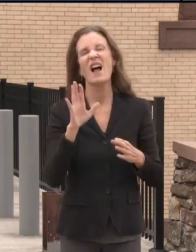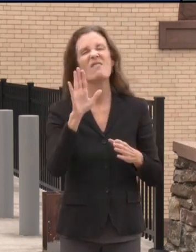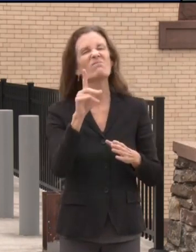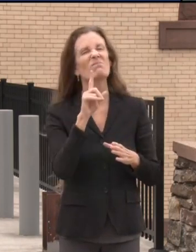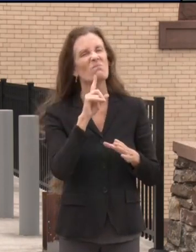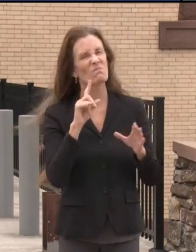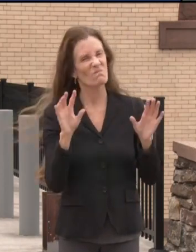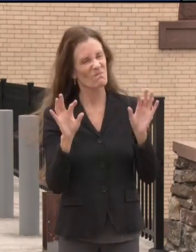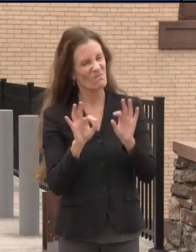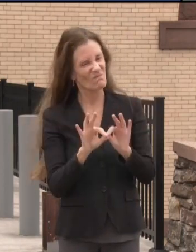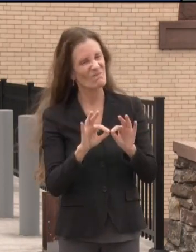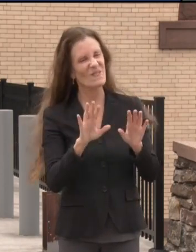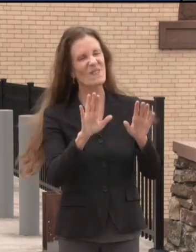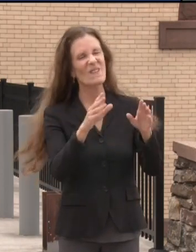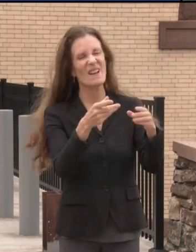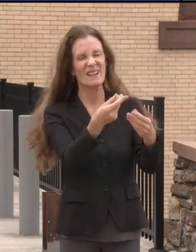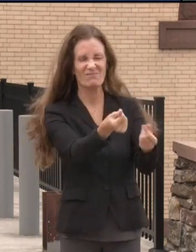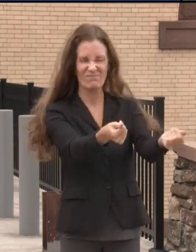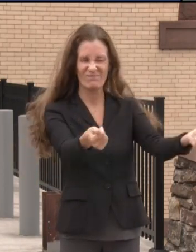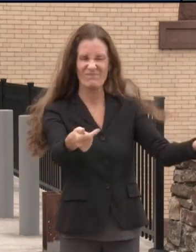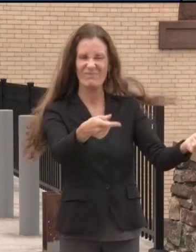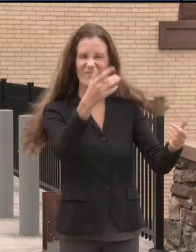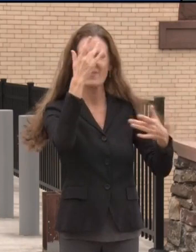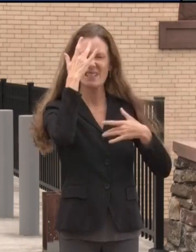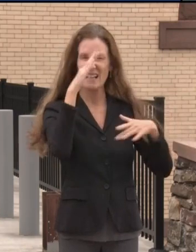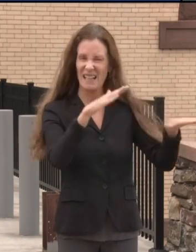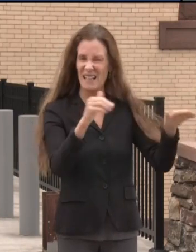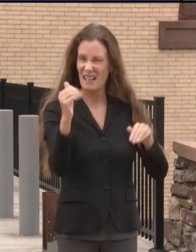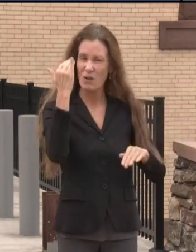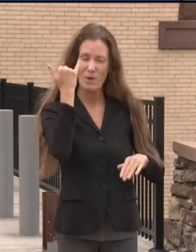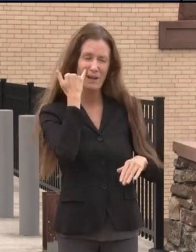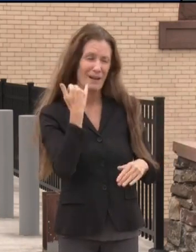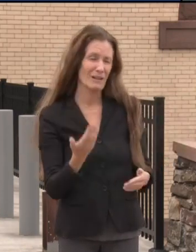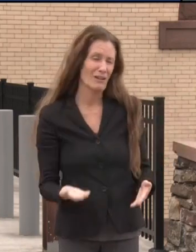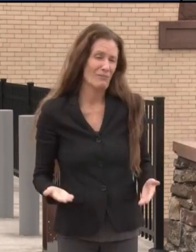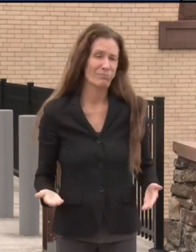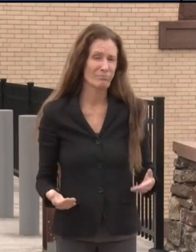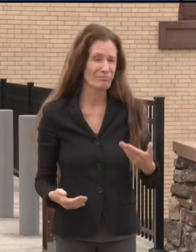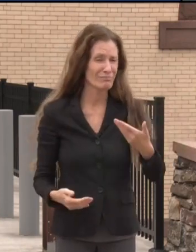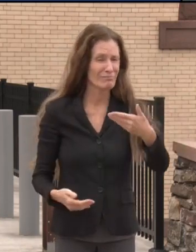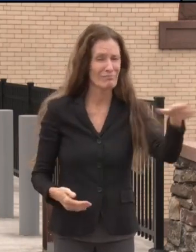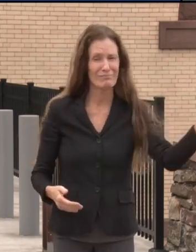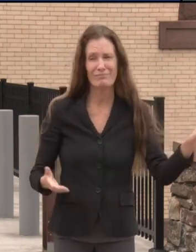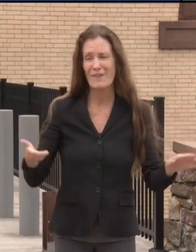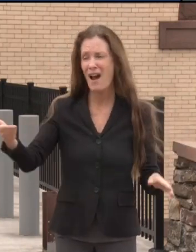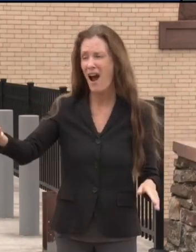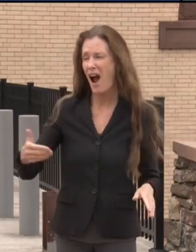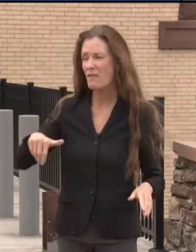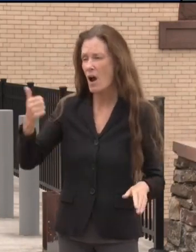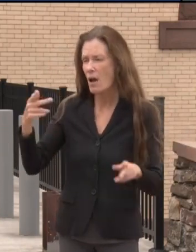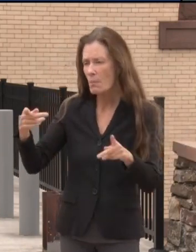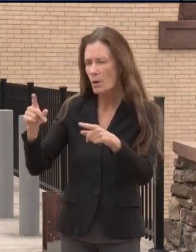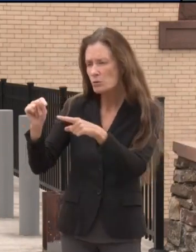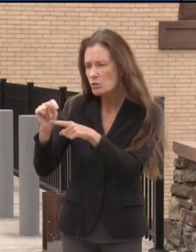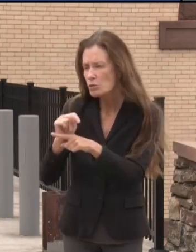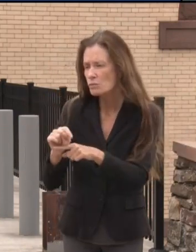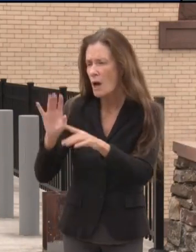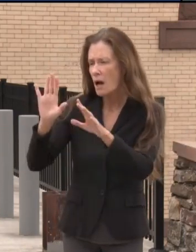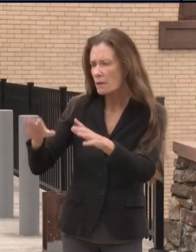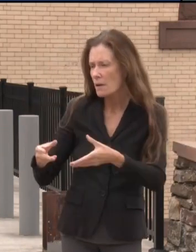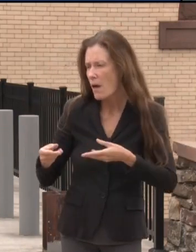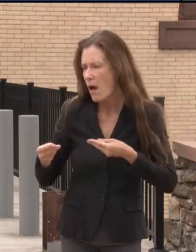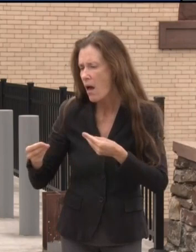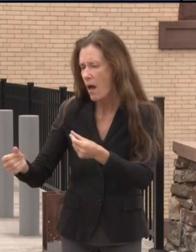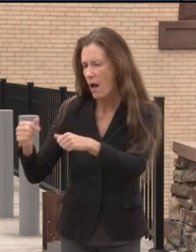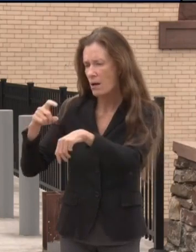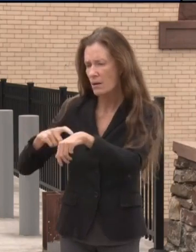high turnover. But we understand this is not just about the bottom line and spreadsheets. It's about real human